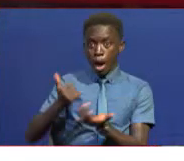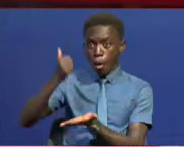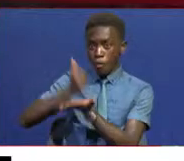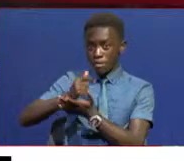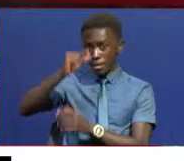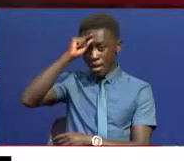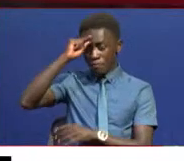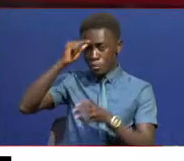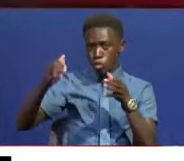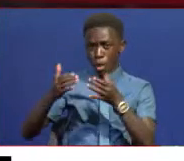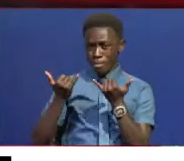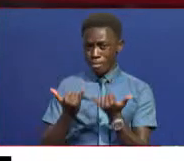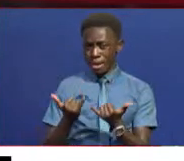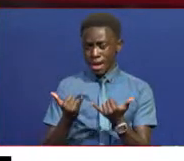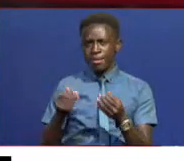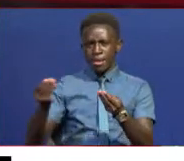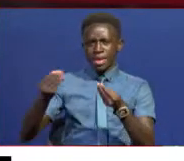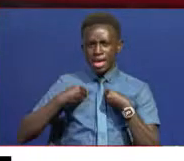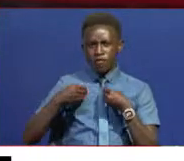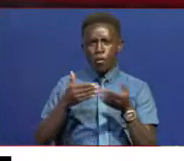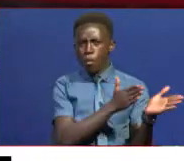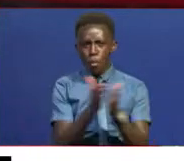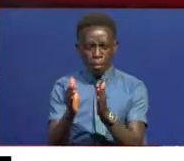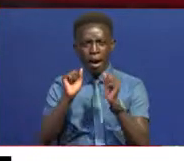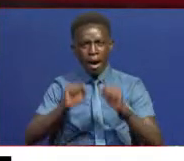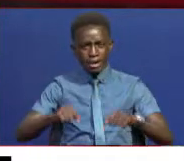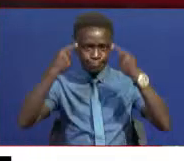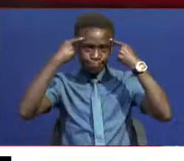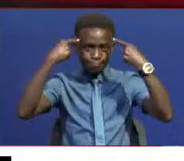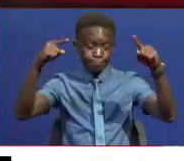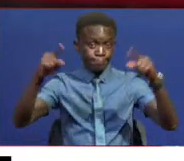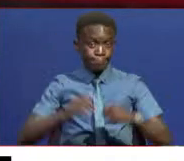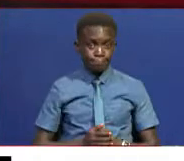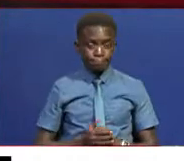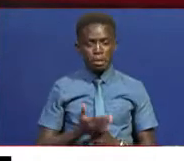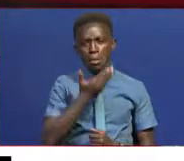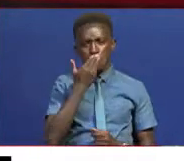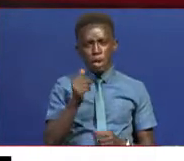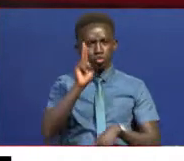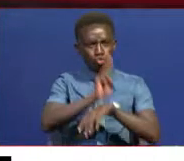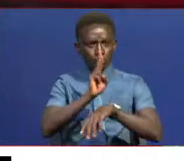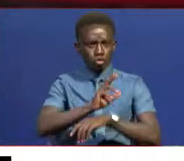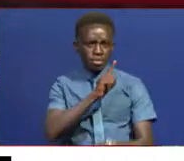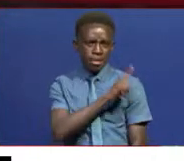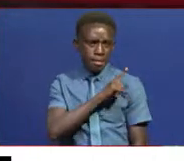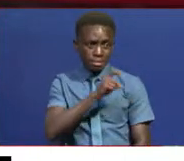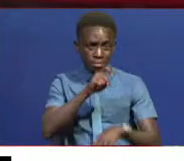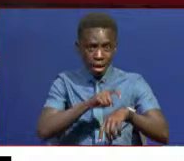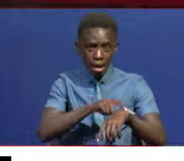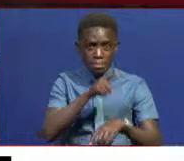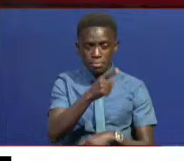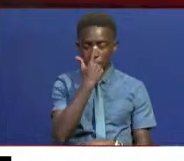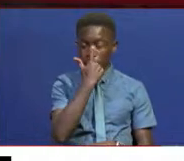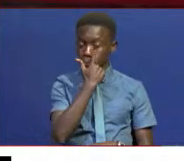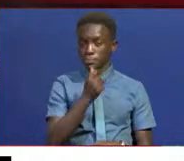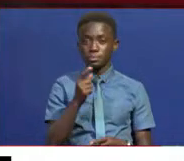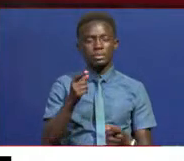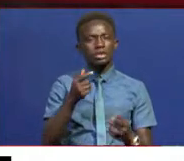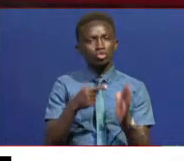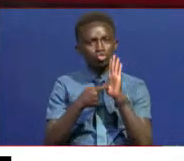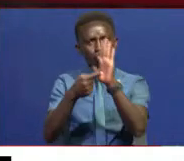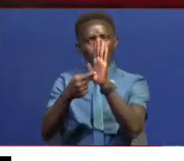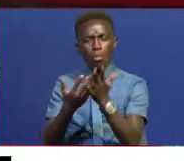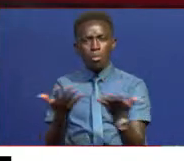to thrive. Let us take advantage and prove to all the naysayers that indeed the public